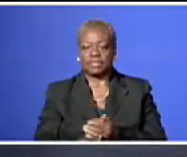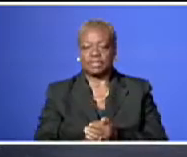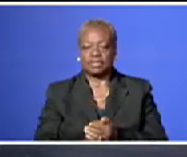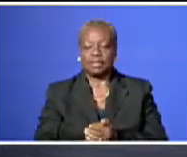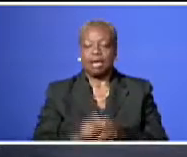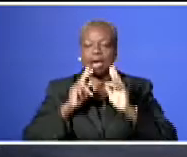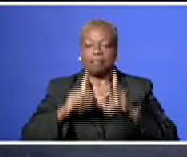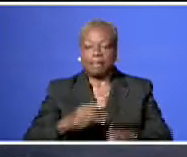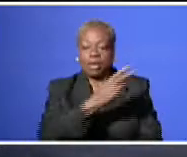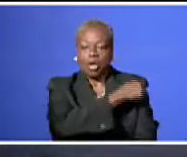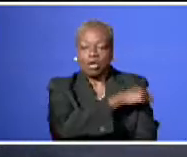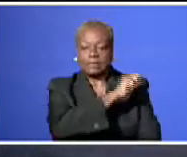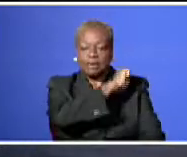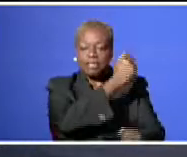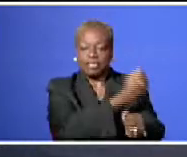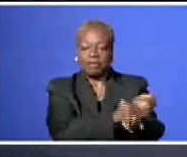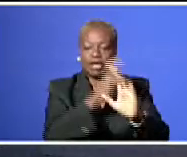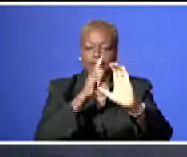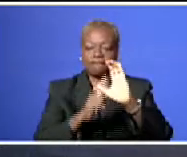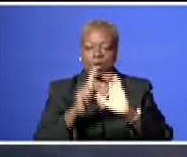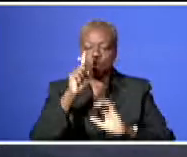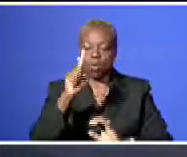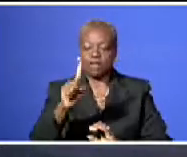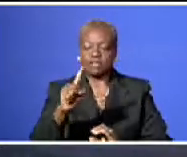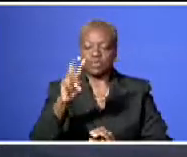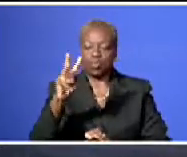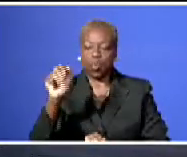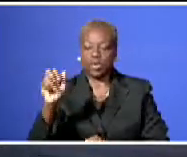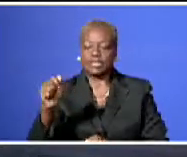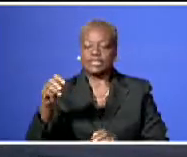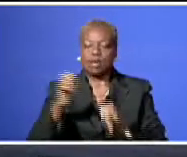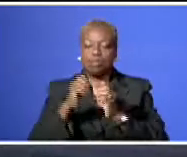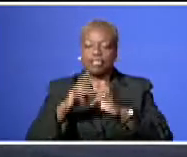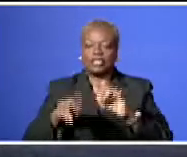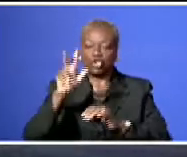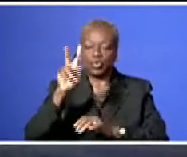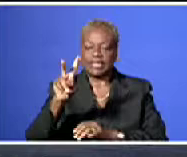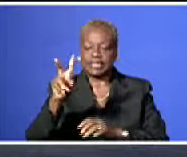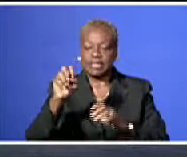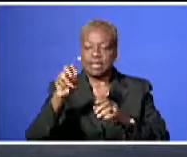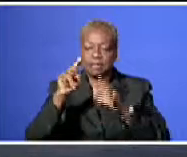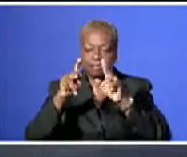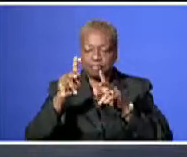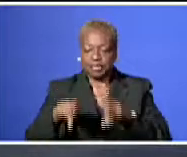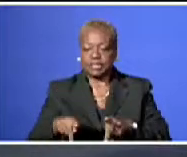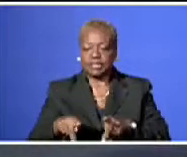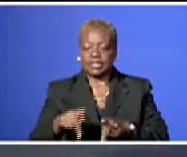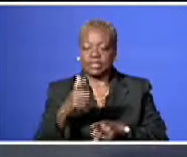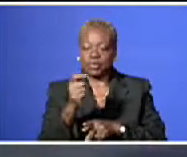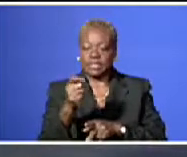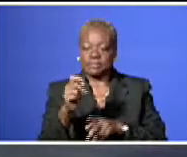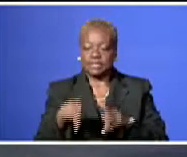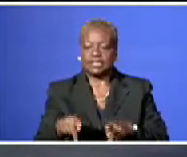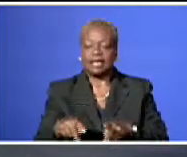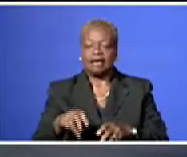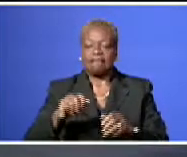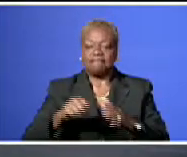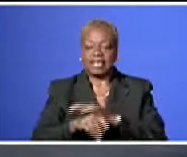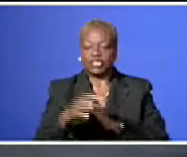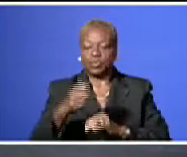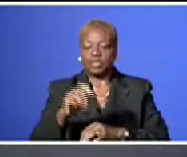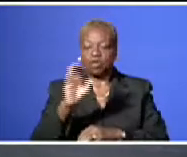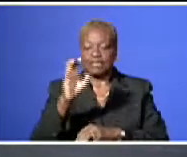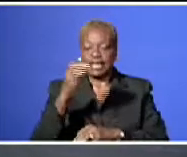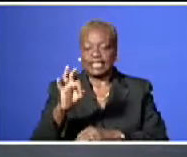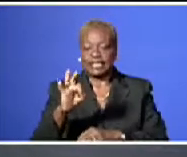Well, the Public Hospitals Authority confirming one of its wards has more than 20 persons infected with COVID-19. This comes as a